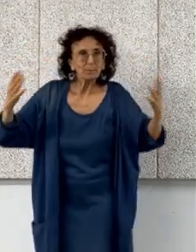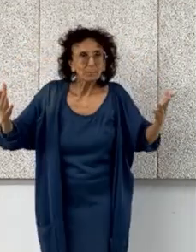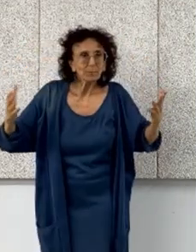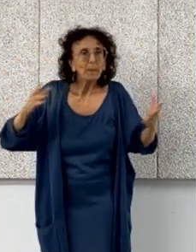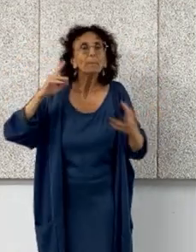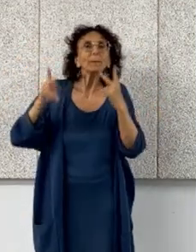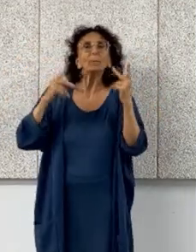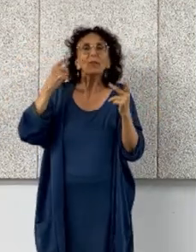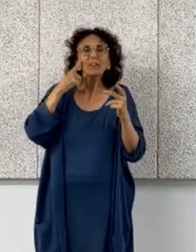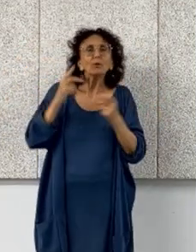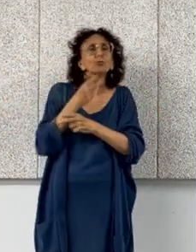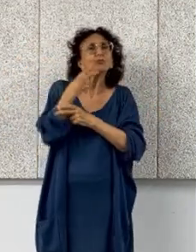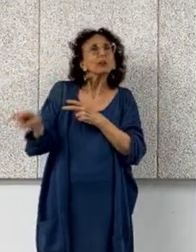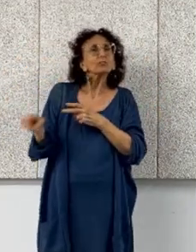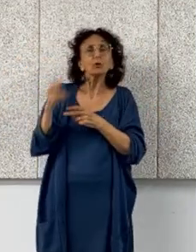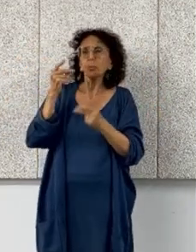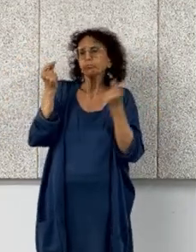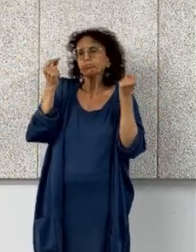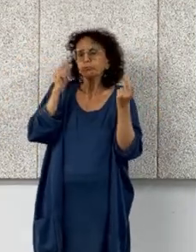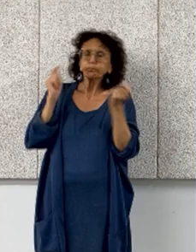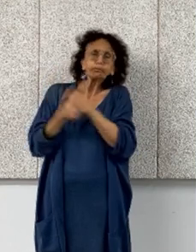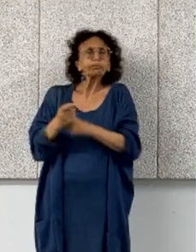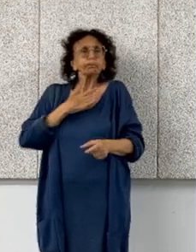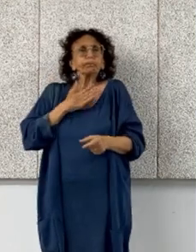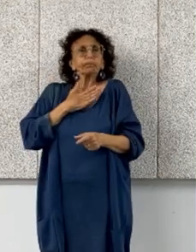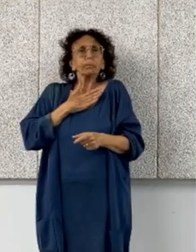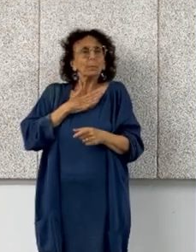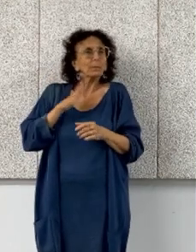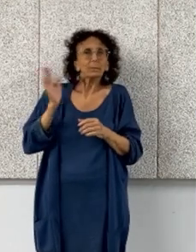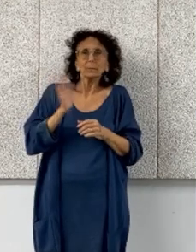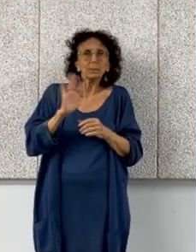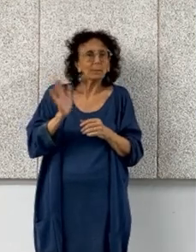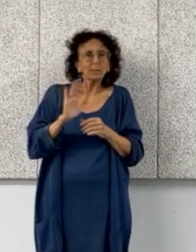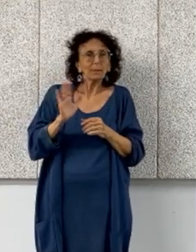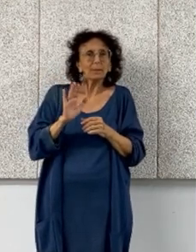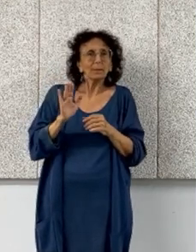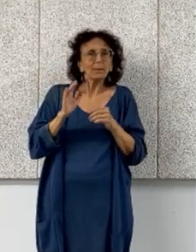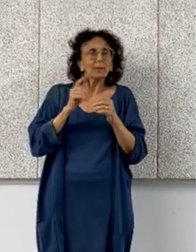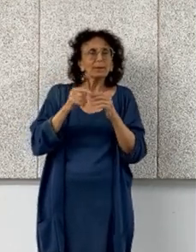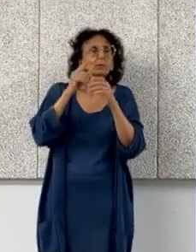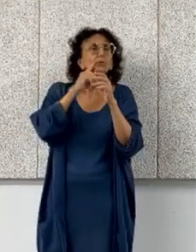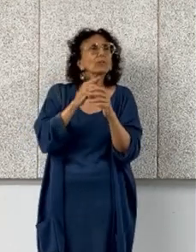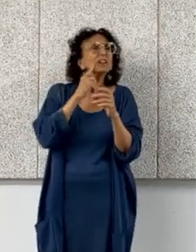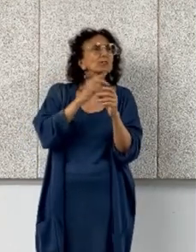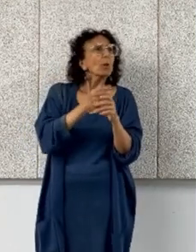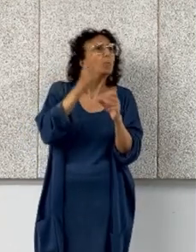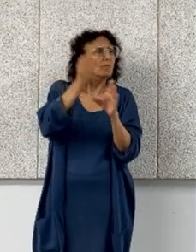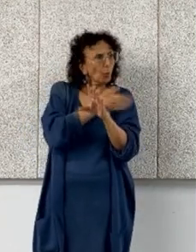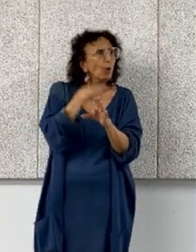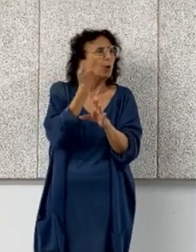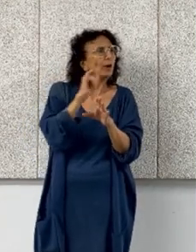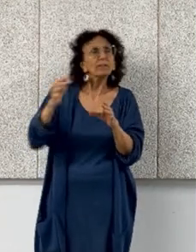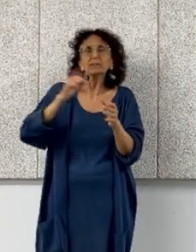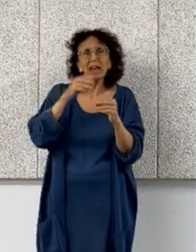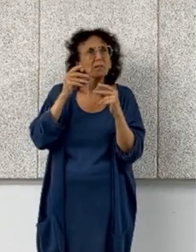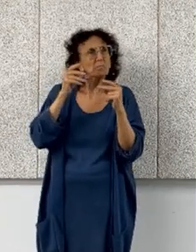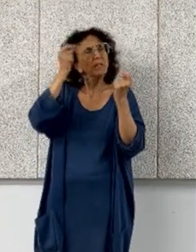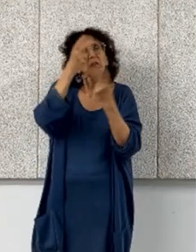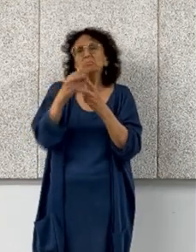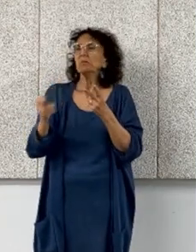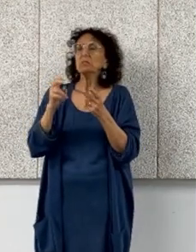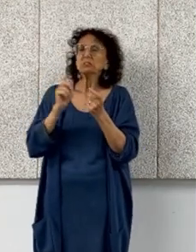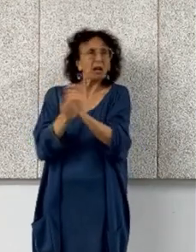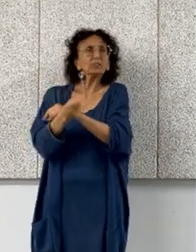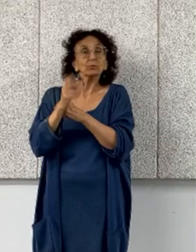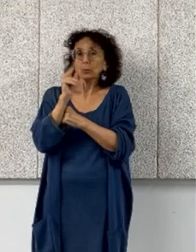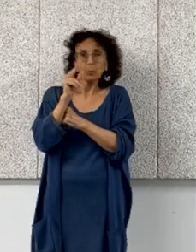about transition, that there can be a before and an after. And I think, so what happened